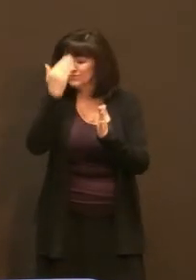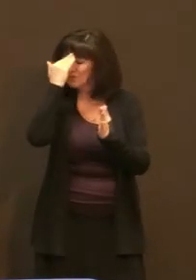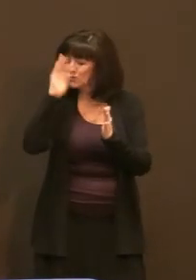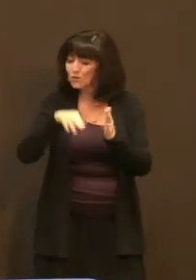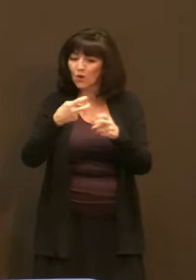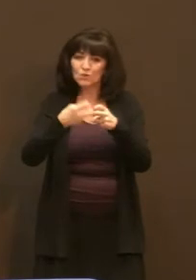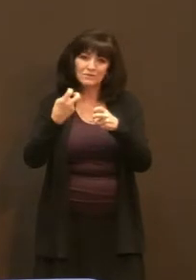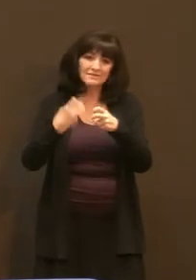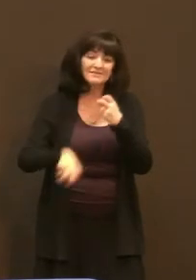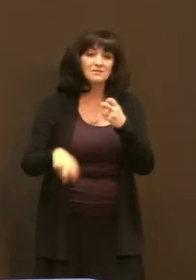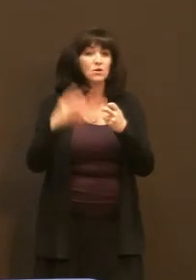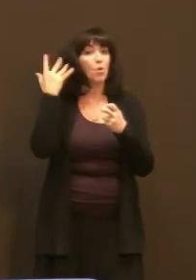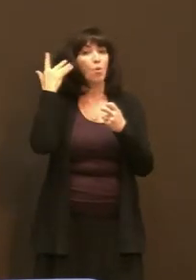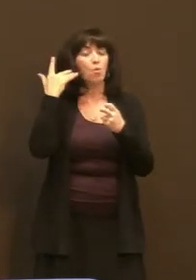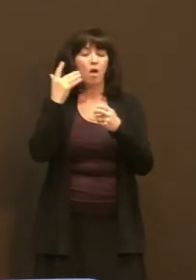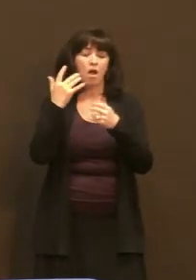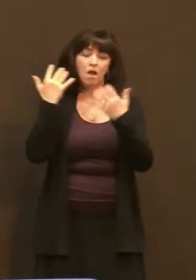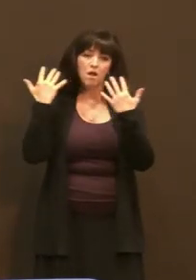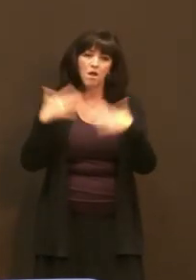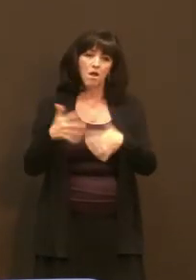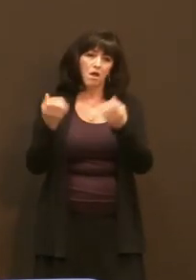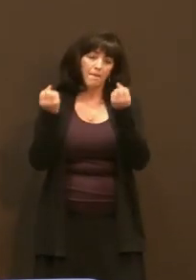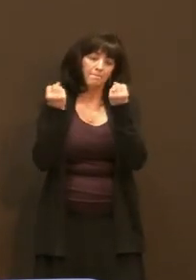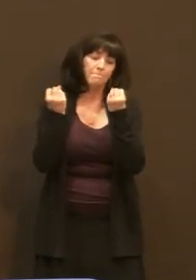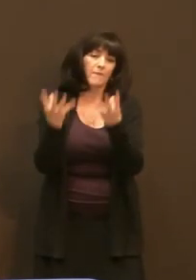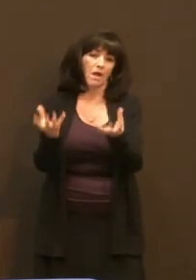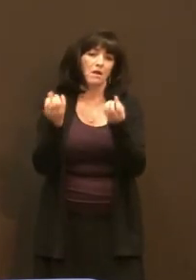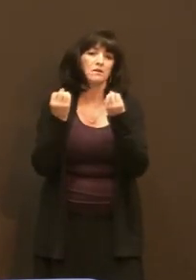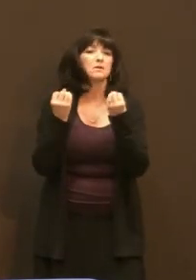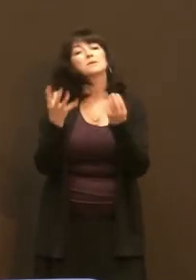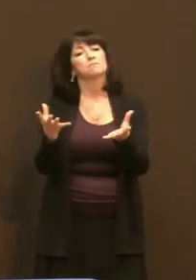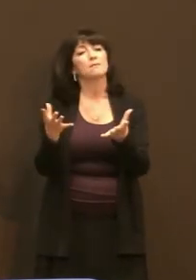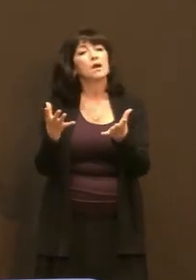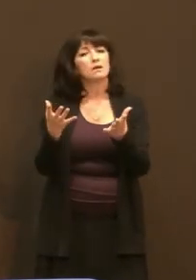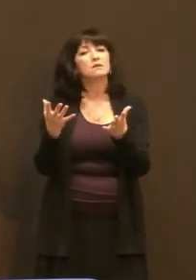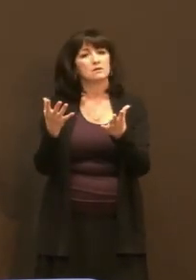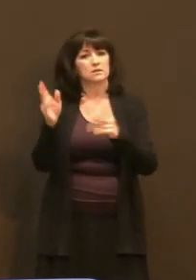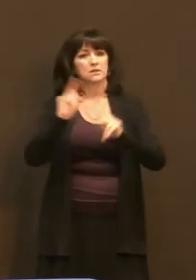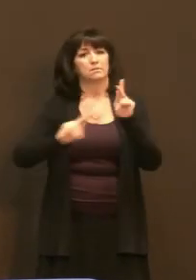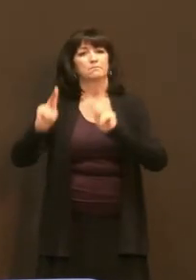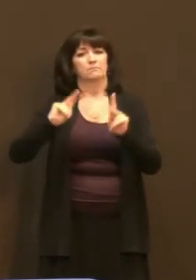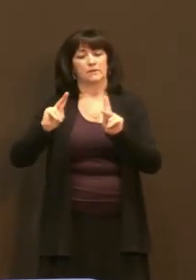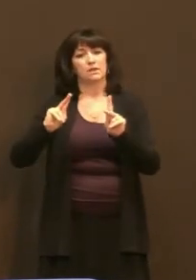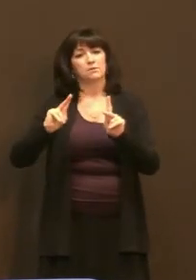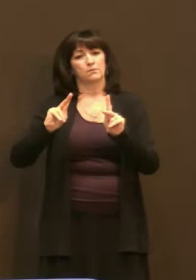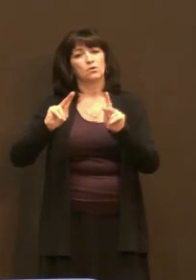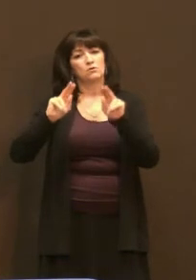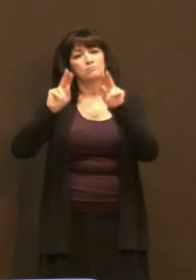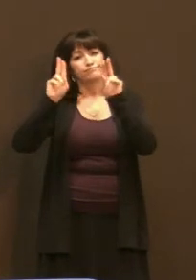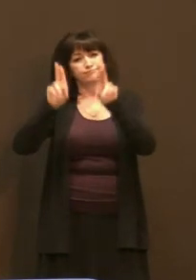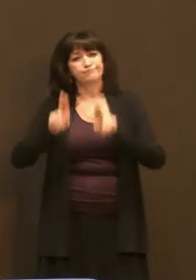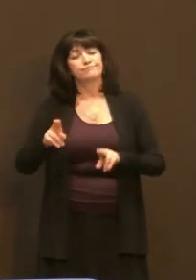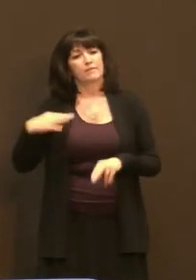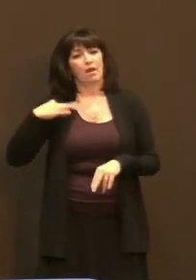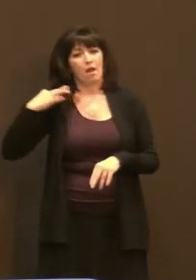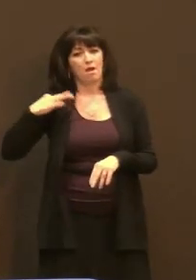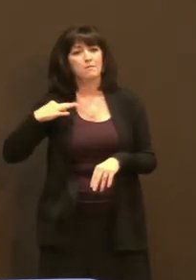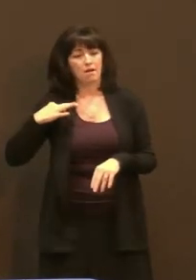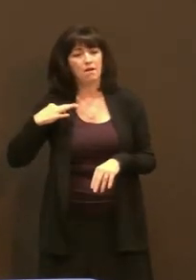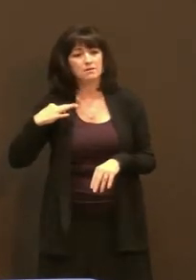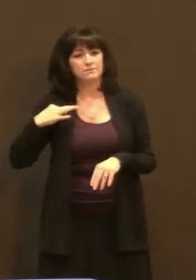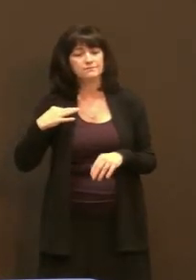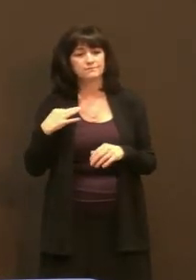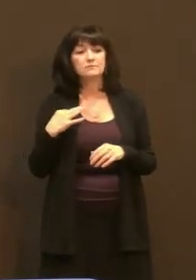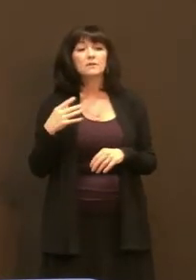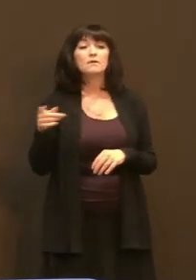just because of the volume of claims that have come in. There is an extra a benefit, up to